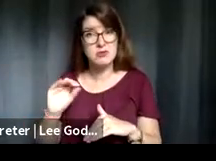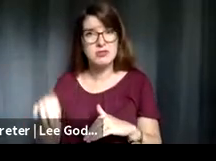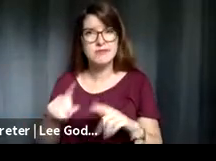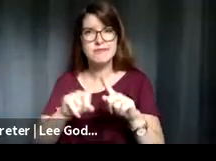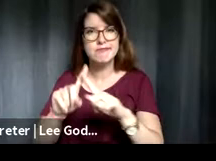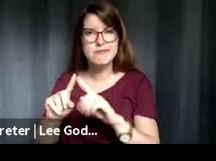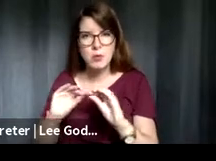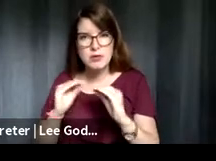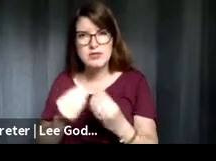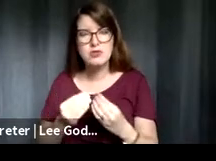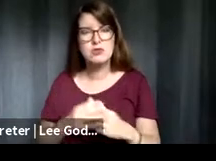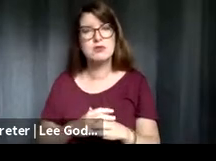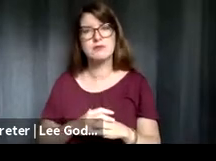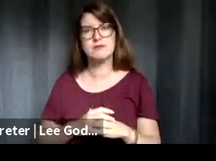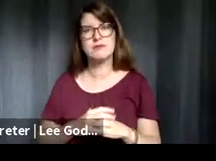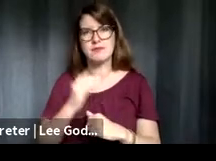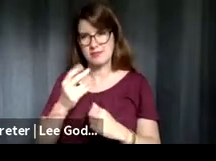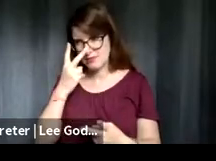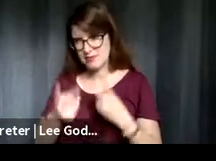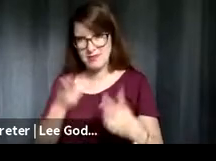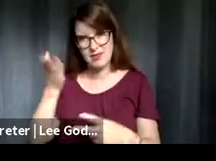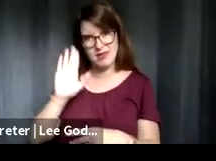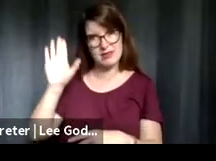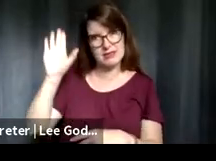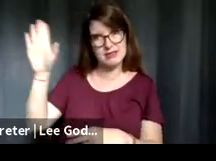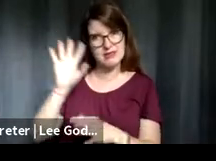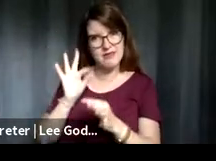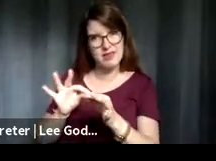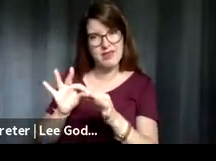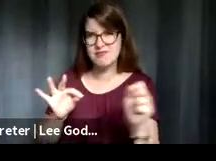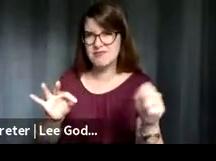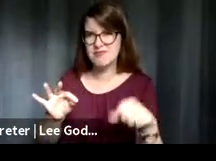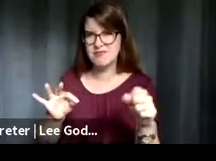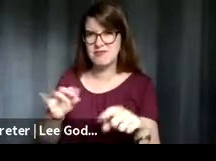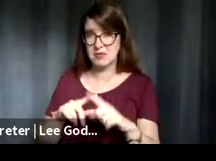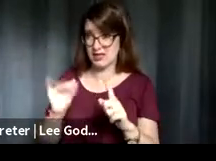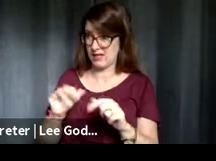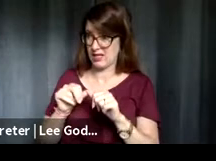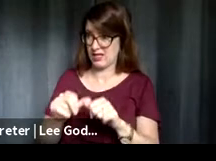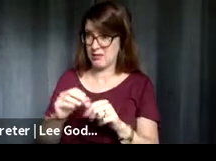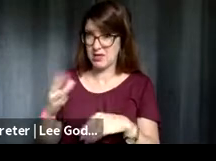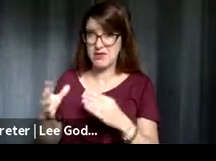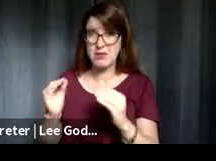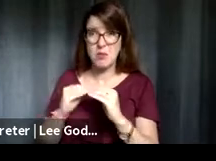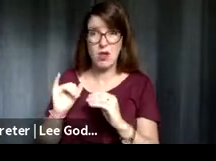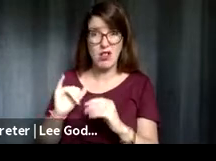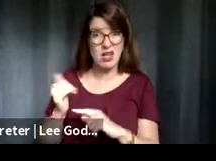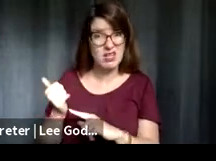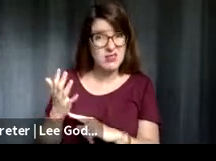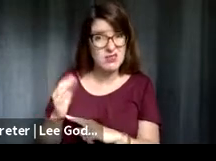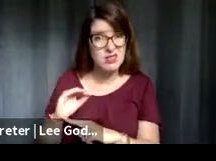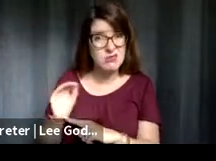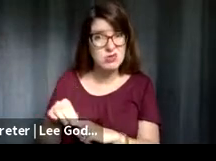different organizations and stuff. And I'd seen God's faithfulness, but if I keep giving more, like stretch to